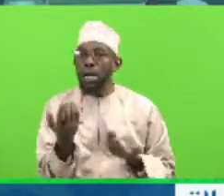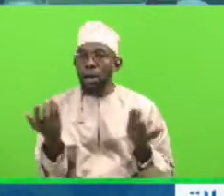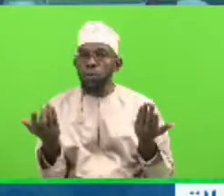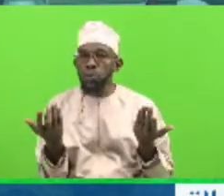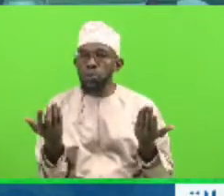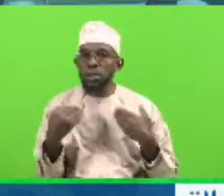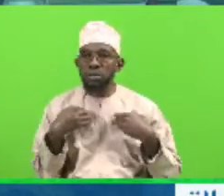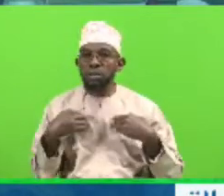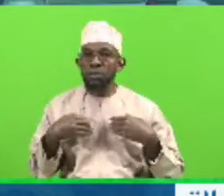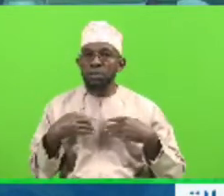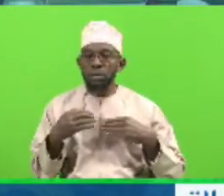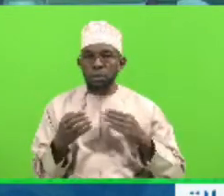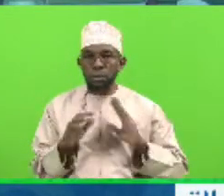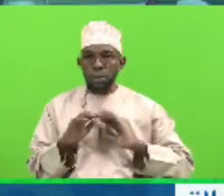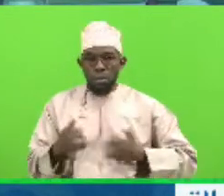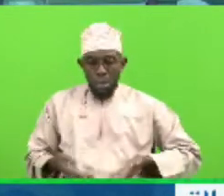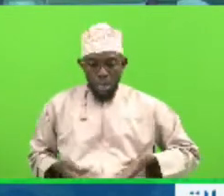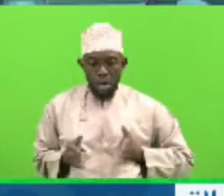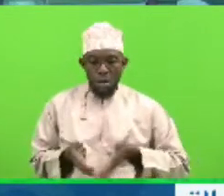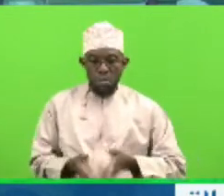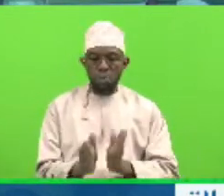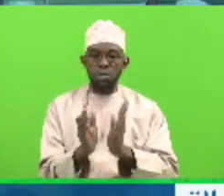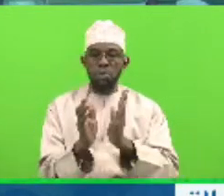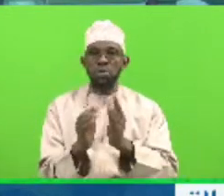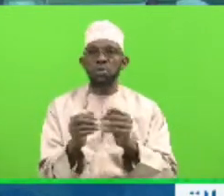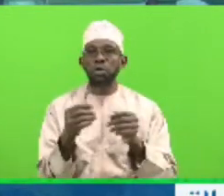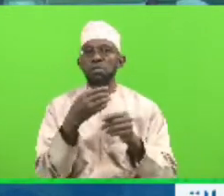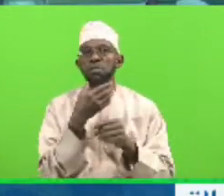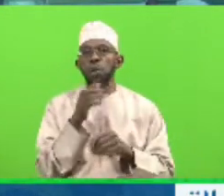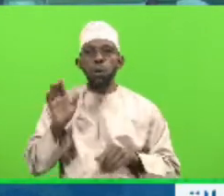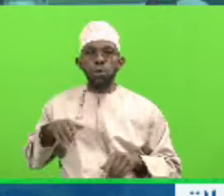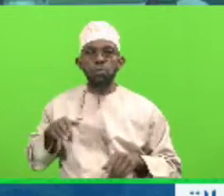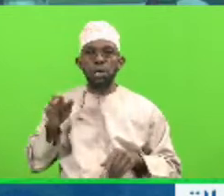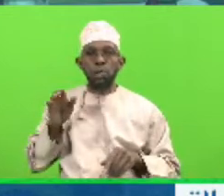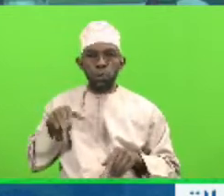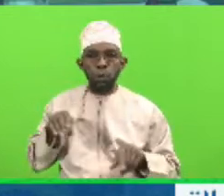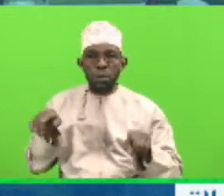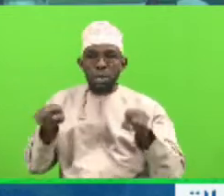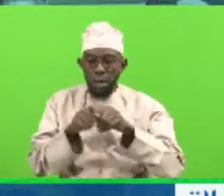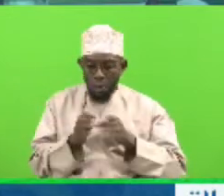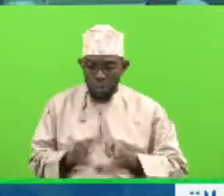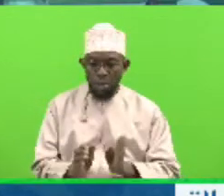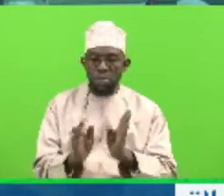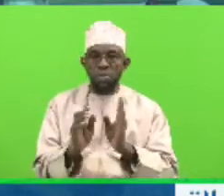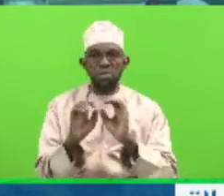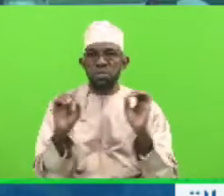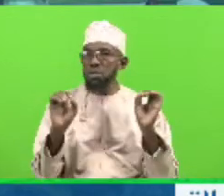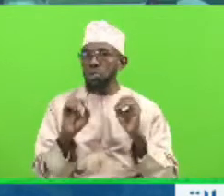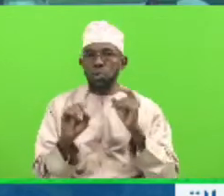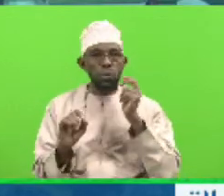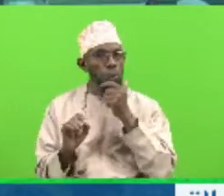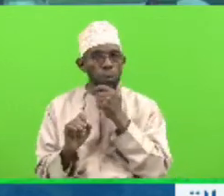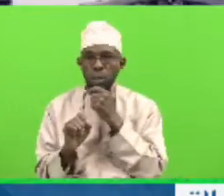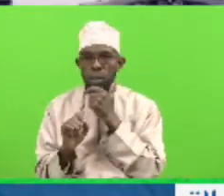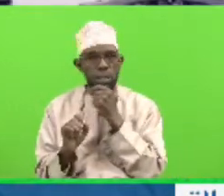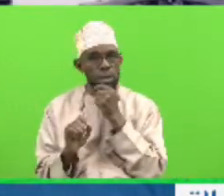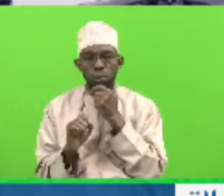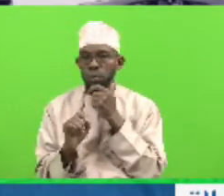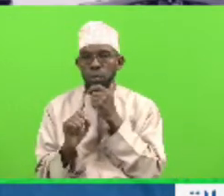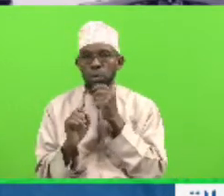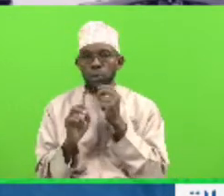can give birth to a child. And no two female can give birth to a child. No wonder in the WhatsApp,